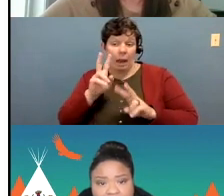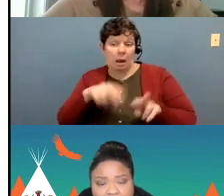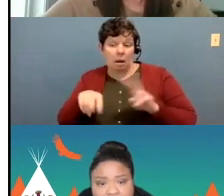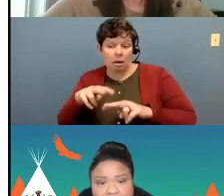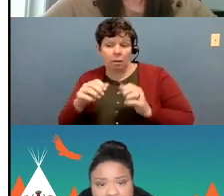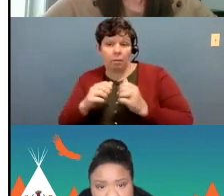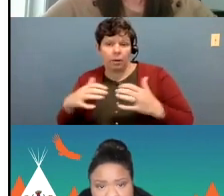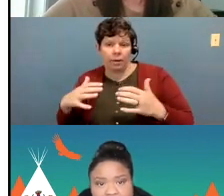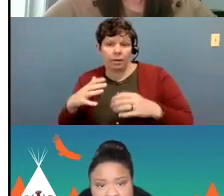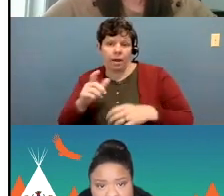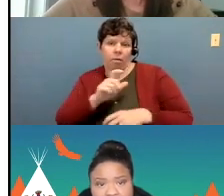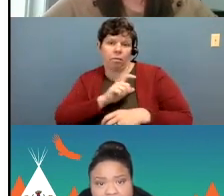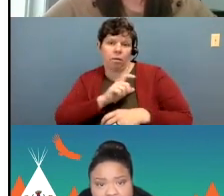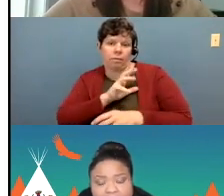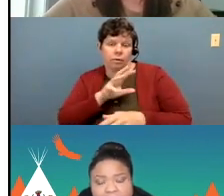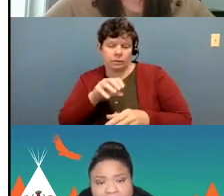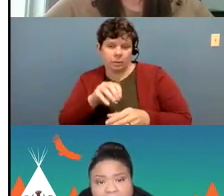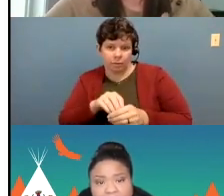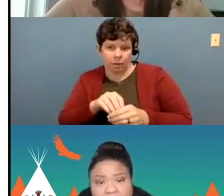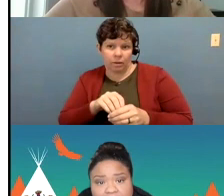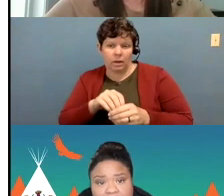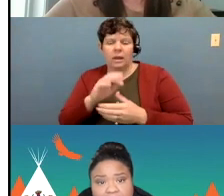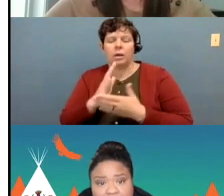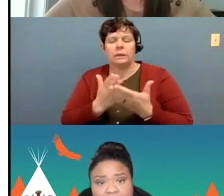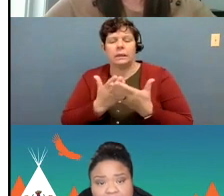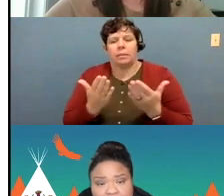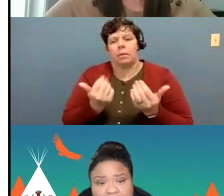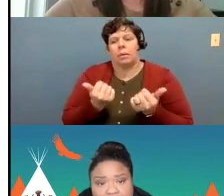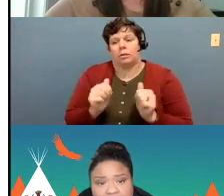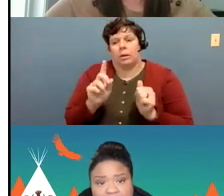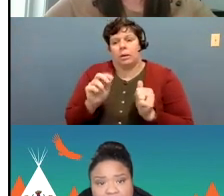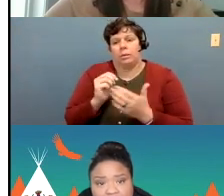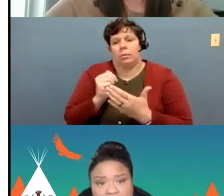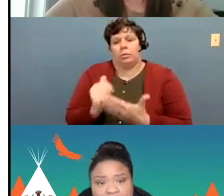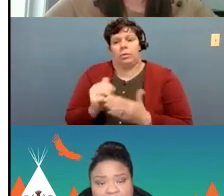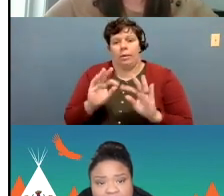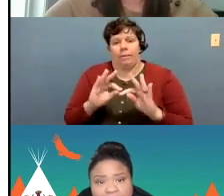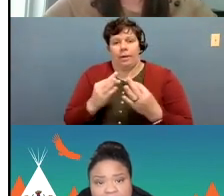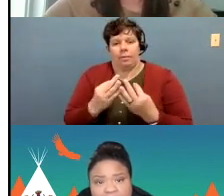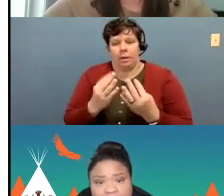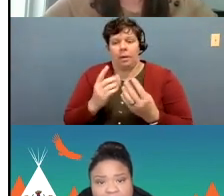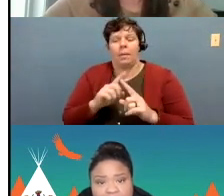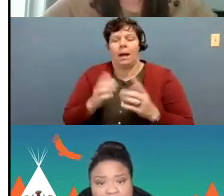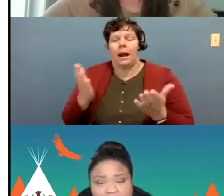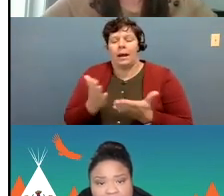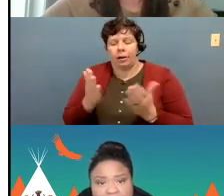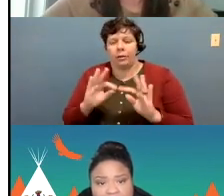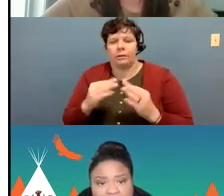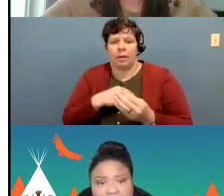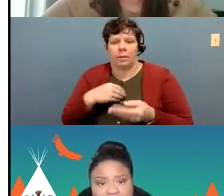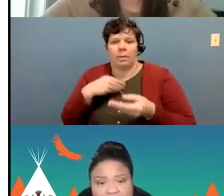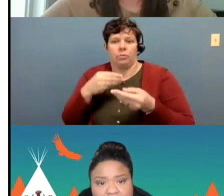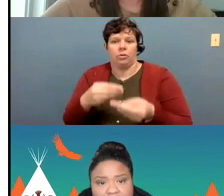without that law enforcement involvement. So there are some things that we can try to do to help. So I encourage them to enter the case even without the missing person report.